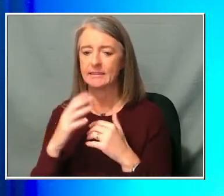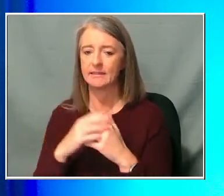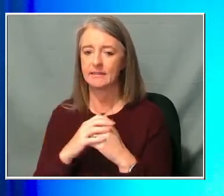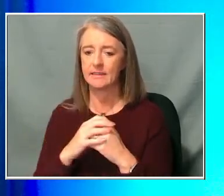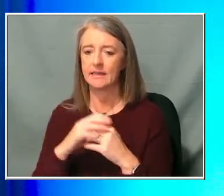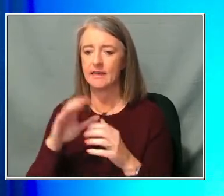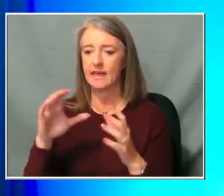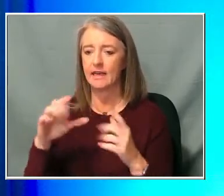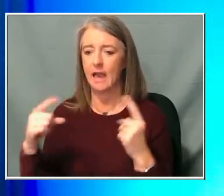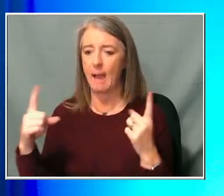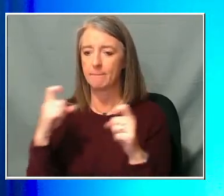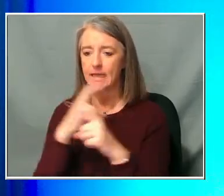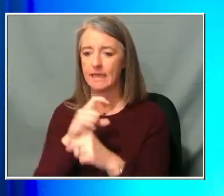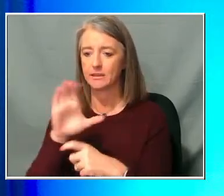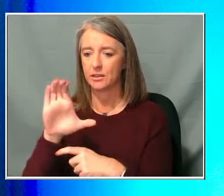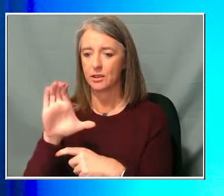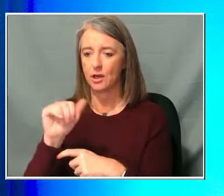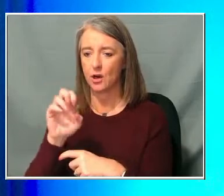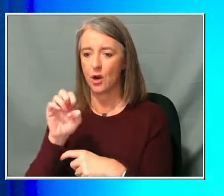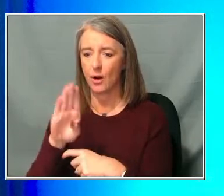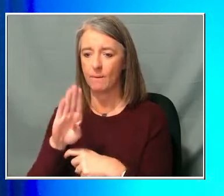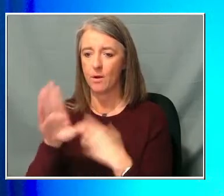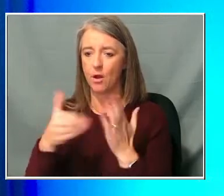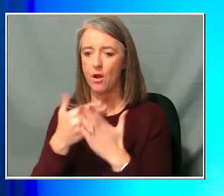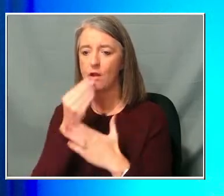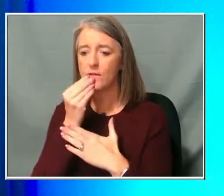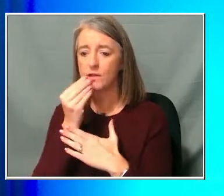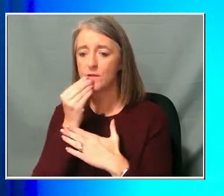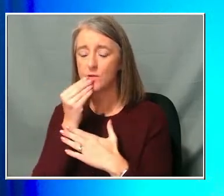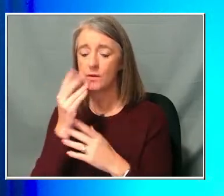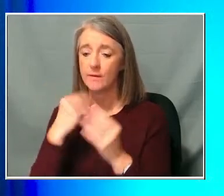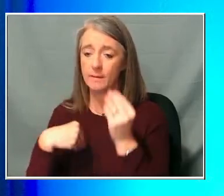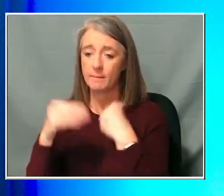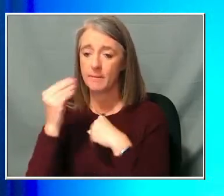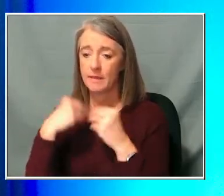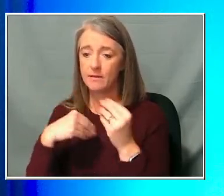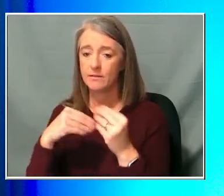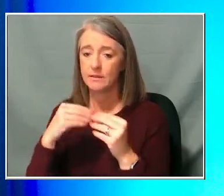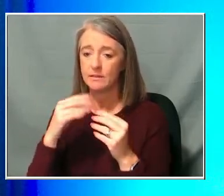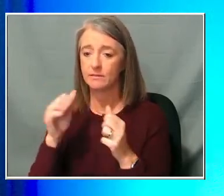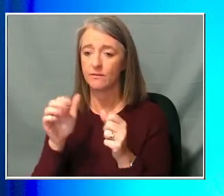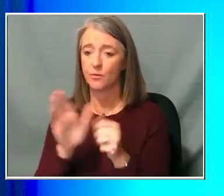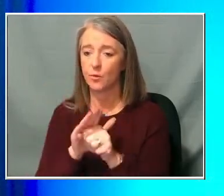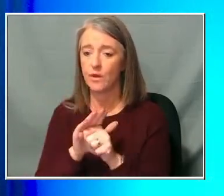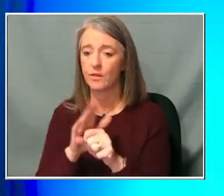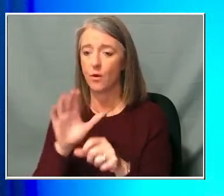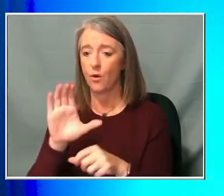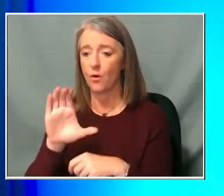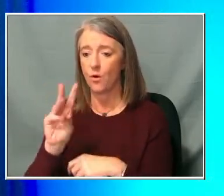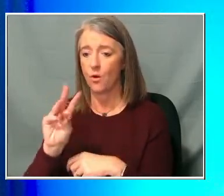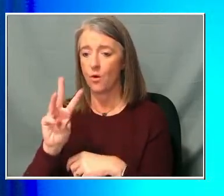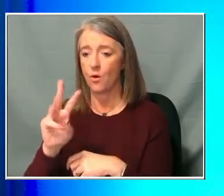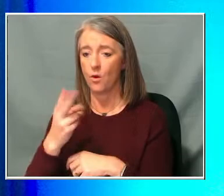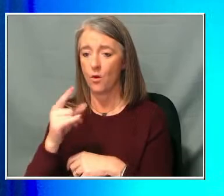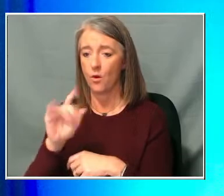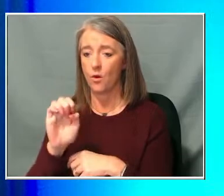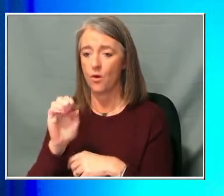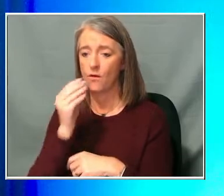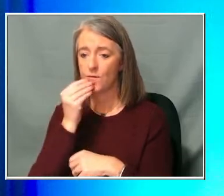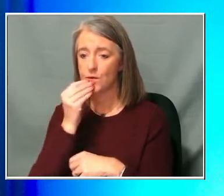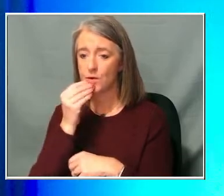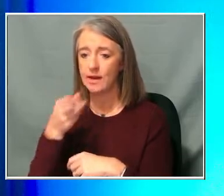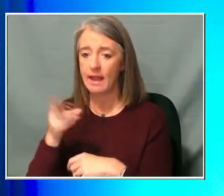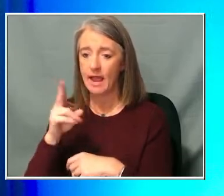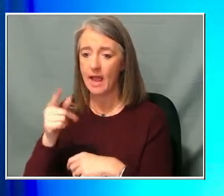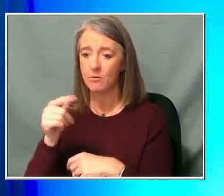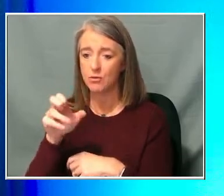carbohydrate, because all of these food, especially meal that make from whole food ingredients with high protein and healthy fat